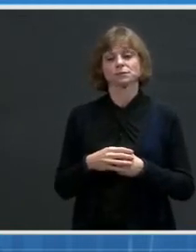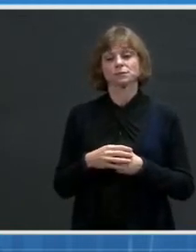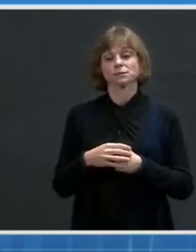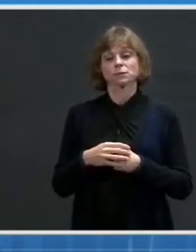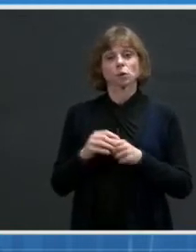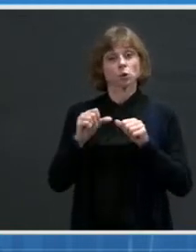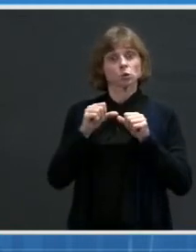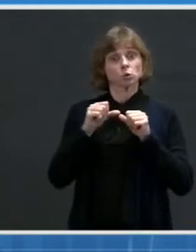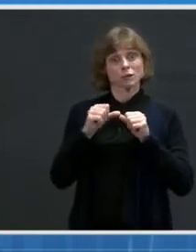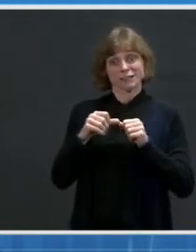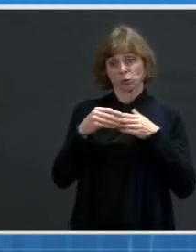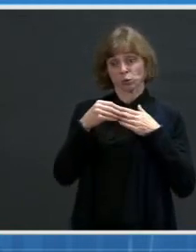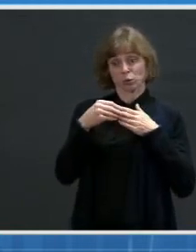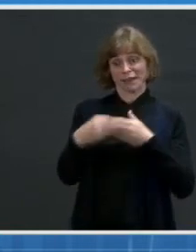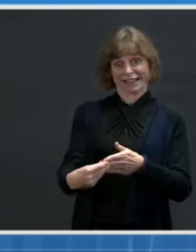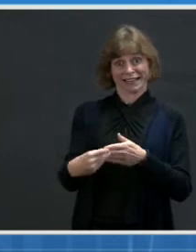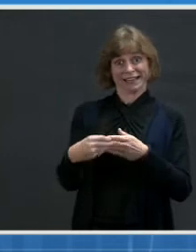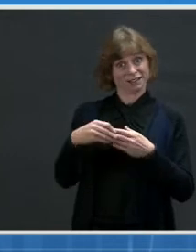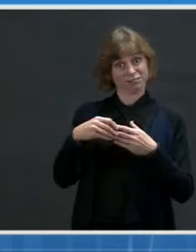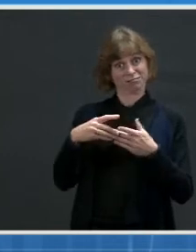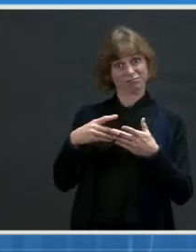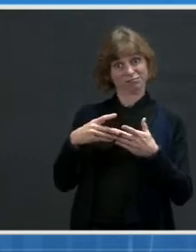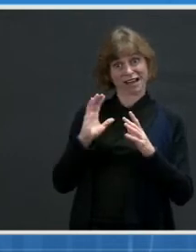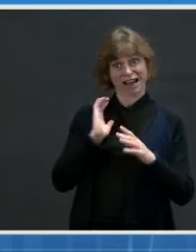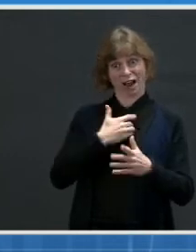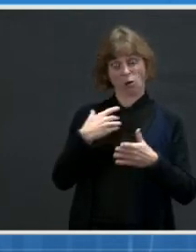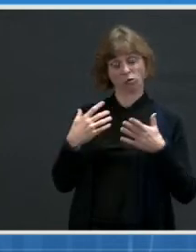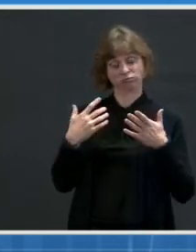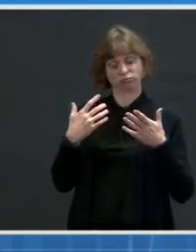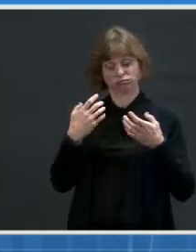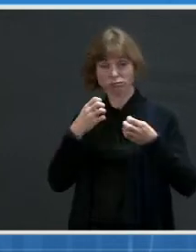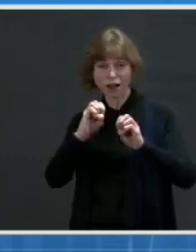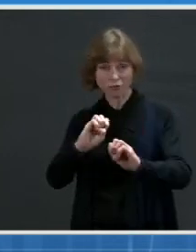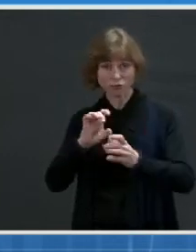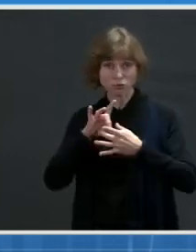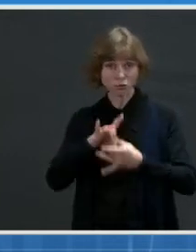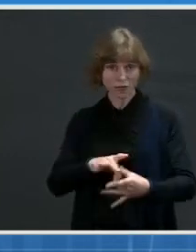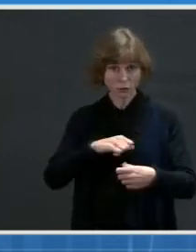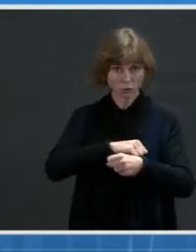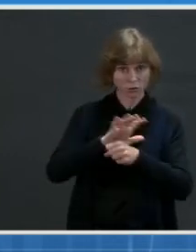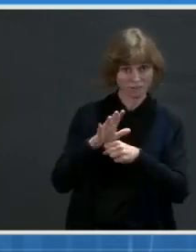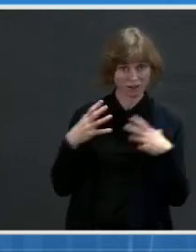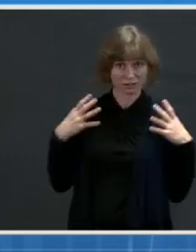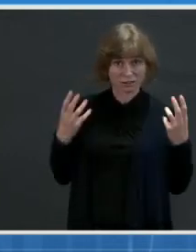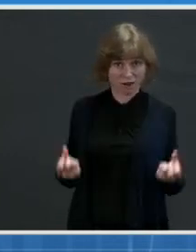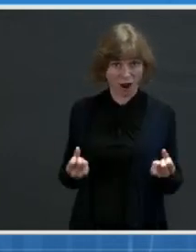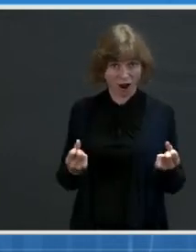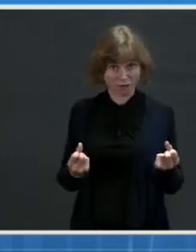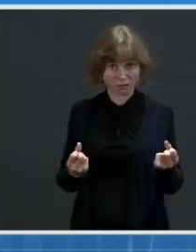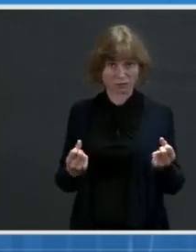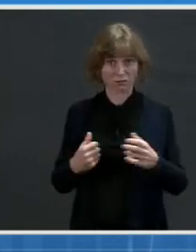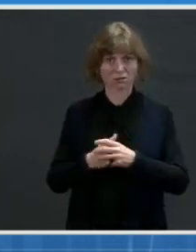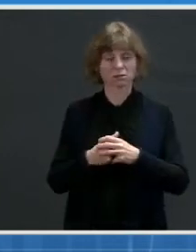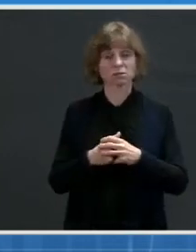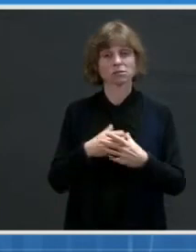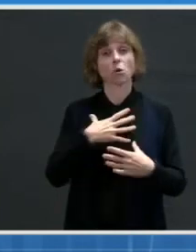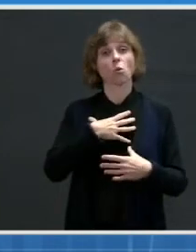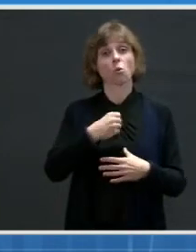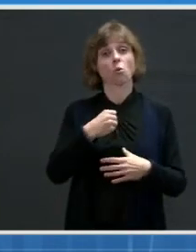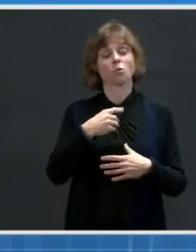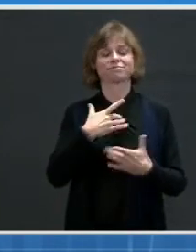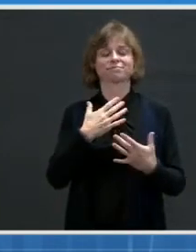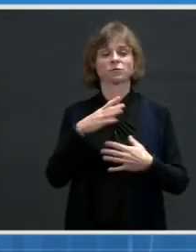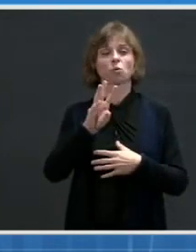confidence, over the next 2 weeks, the White House, along with CDC and HHS, will host a series of